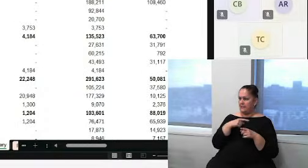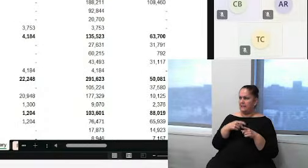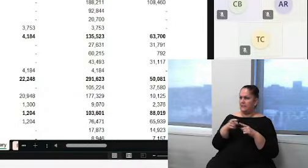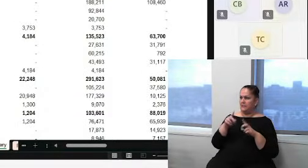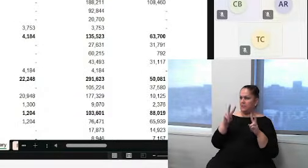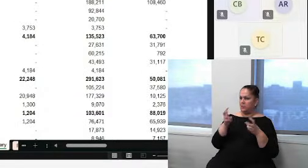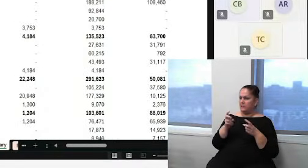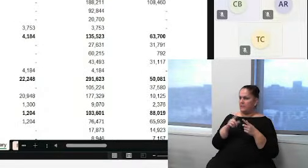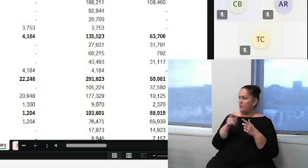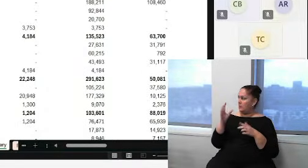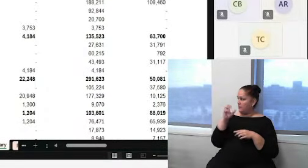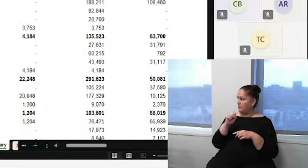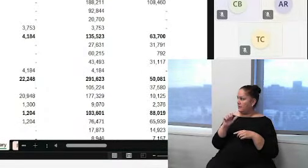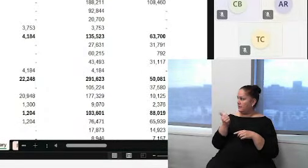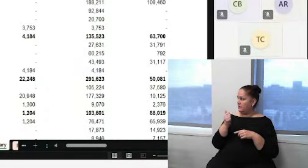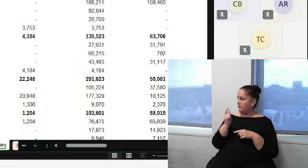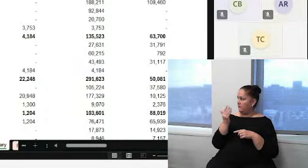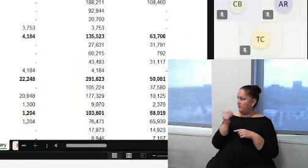He's